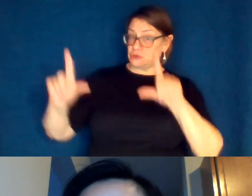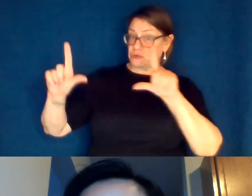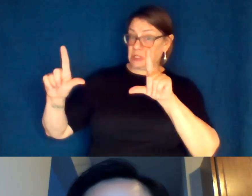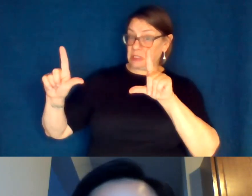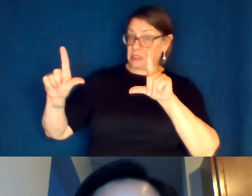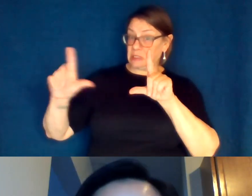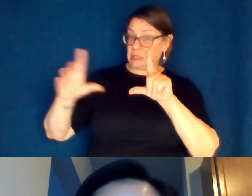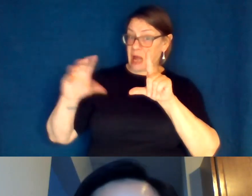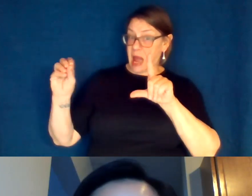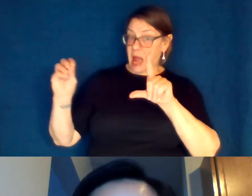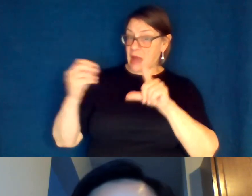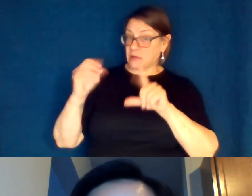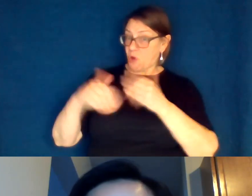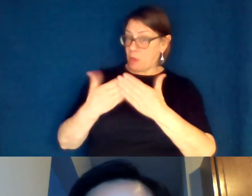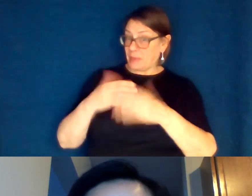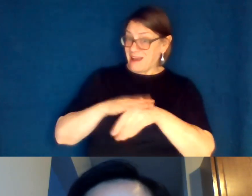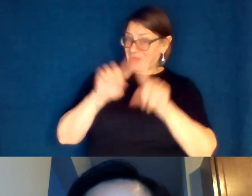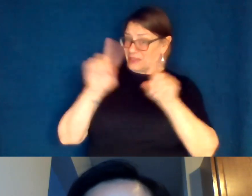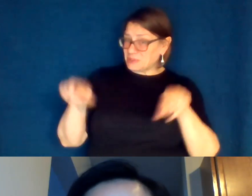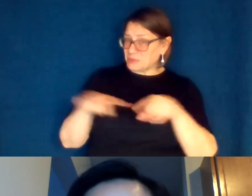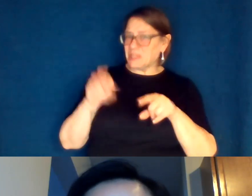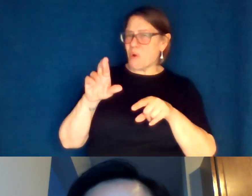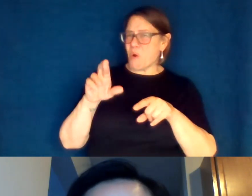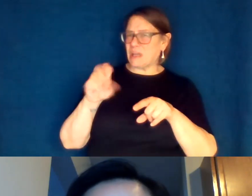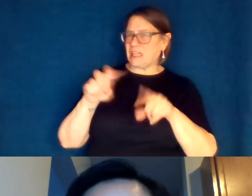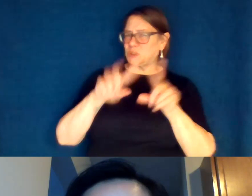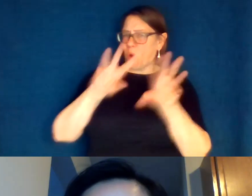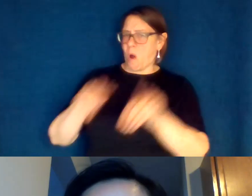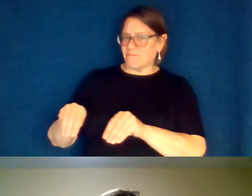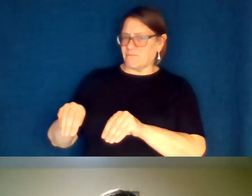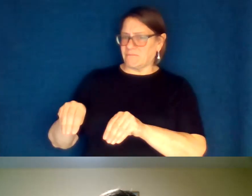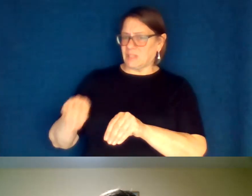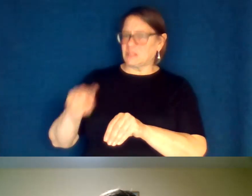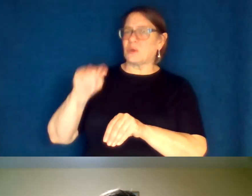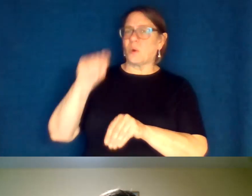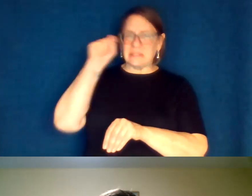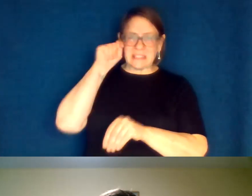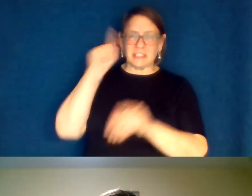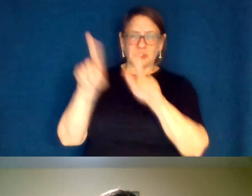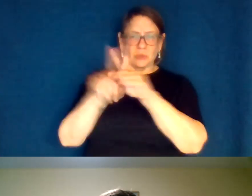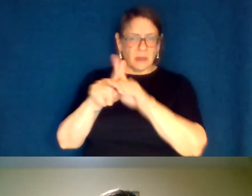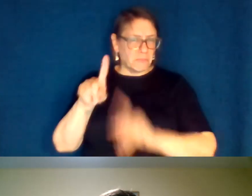Anit be able to be on the screen, or would she have to be off screen so Tina can be on the screen?